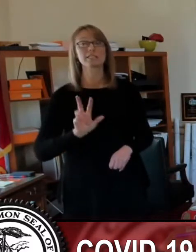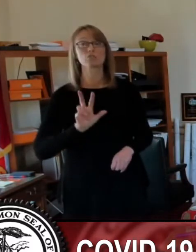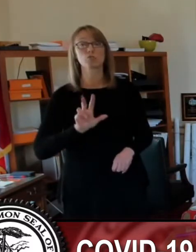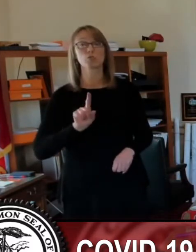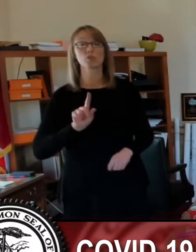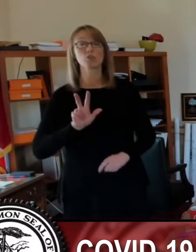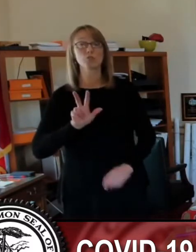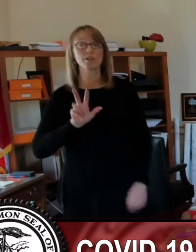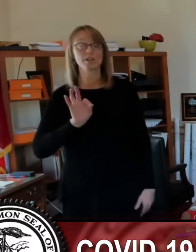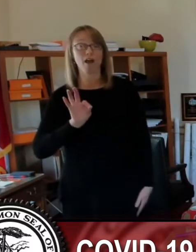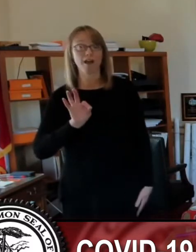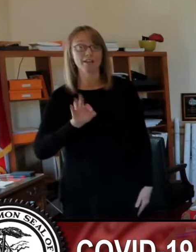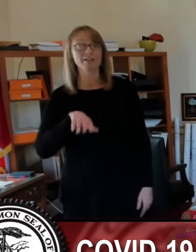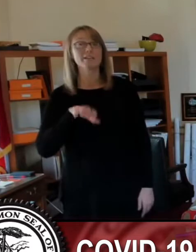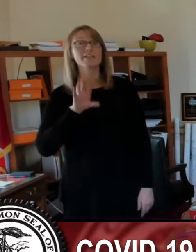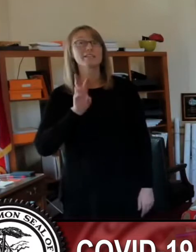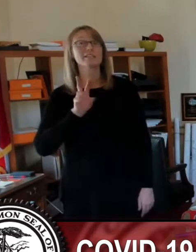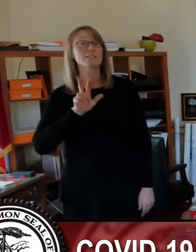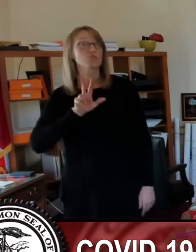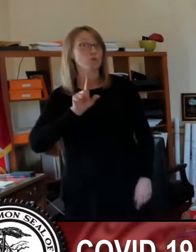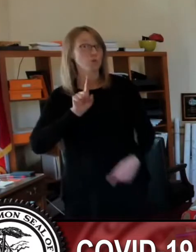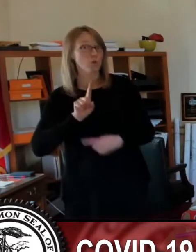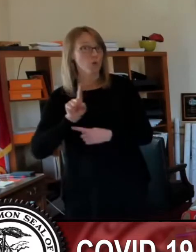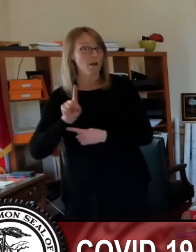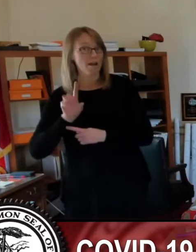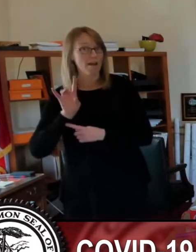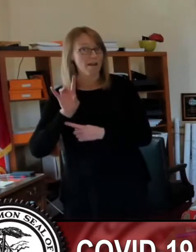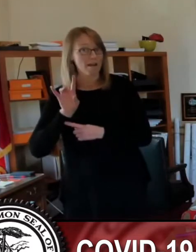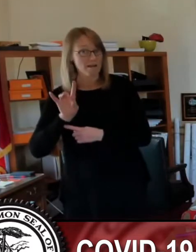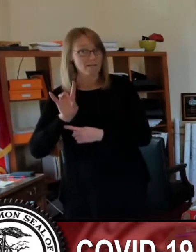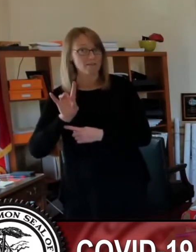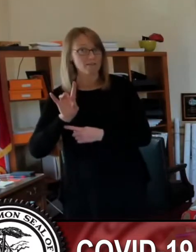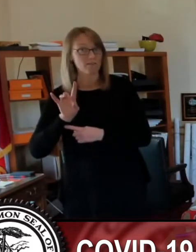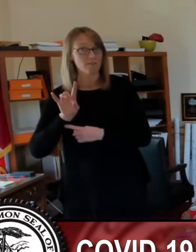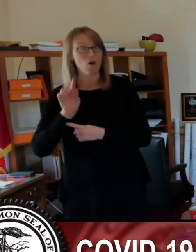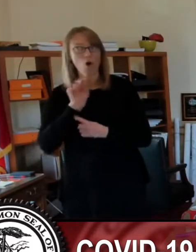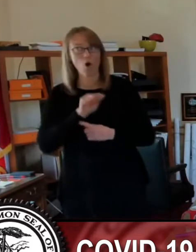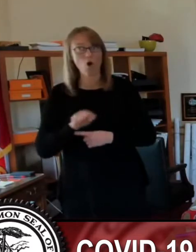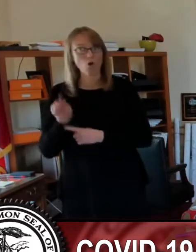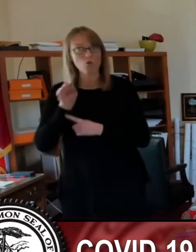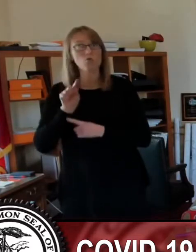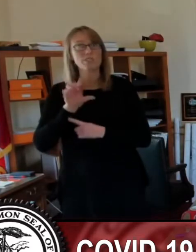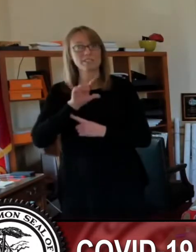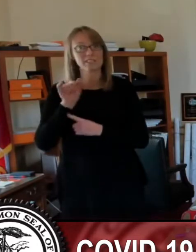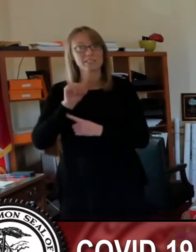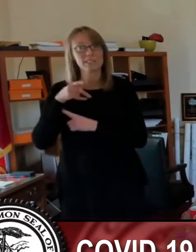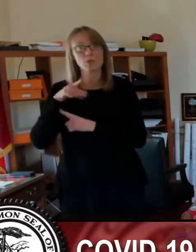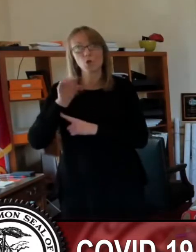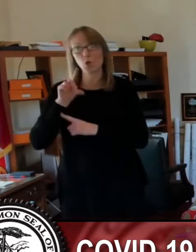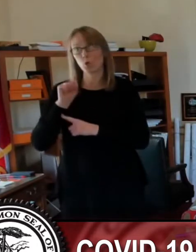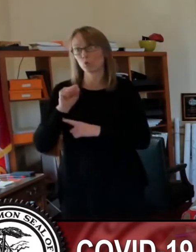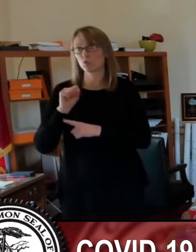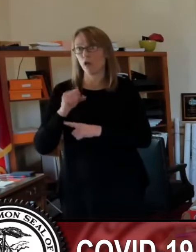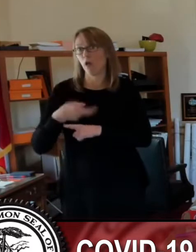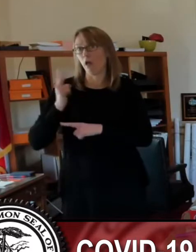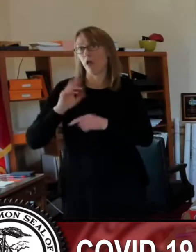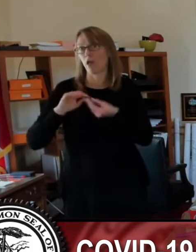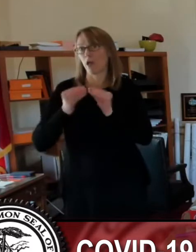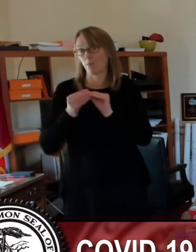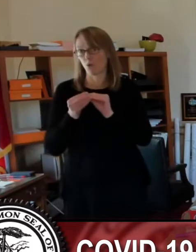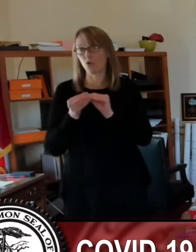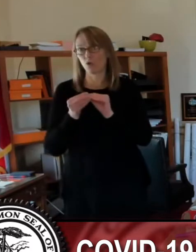63139, 63118, all of those have high cases. Now those are densely populated areas, zip